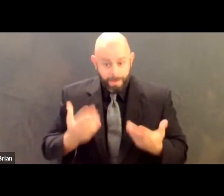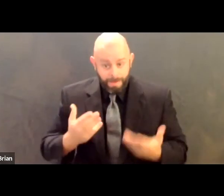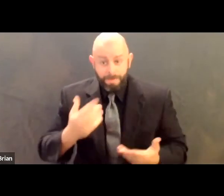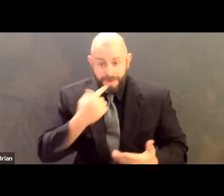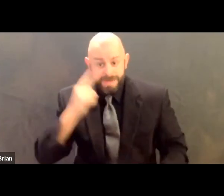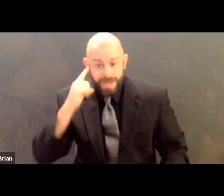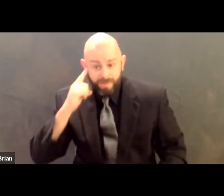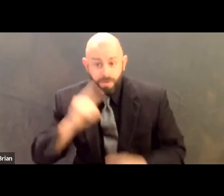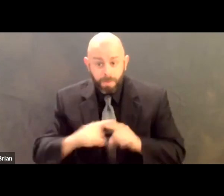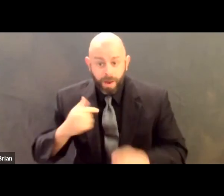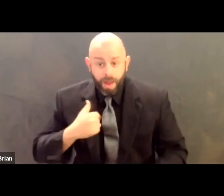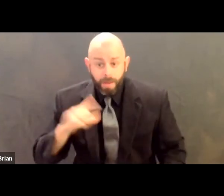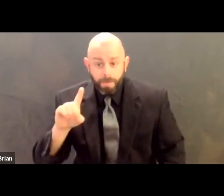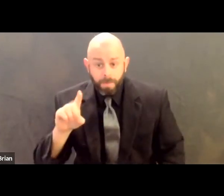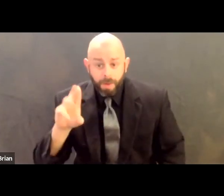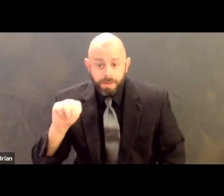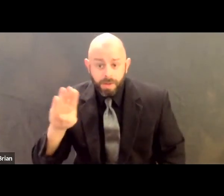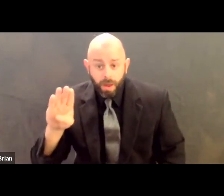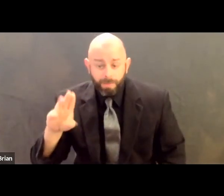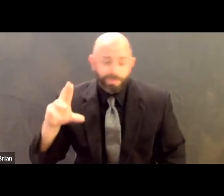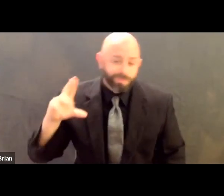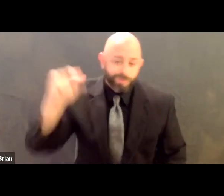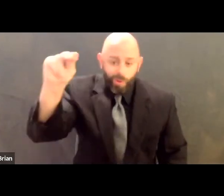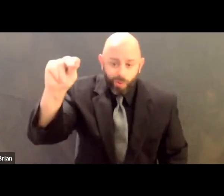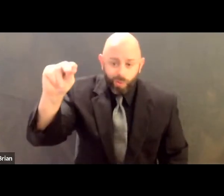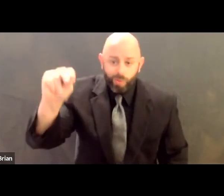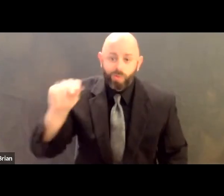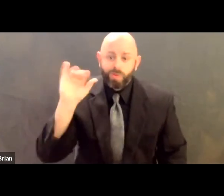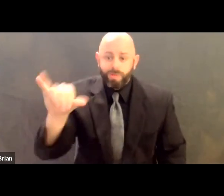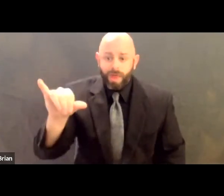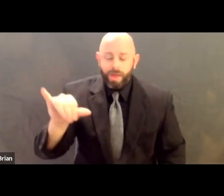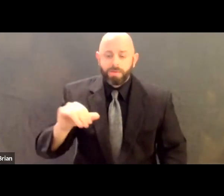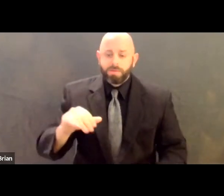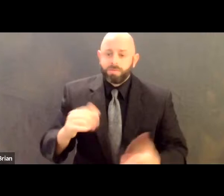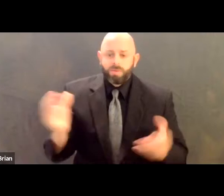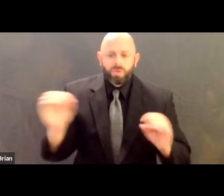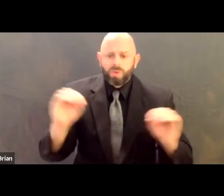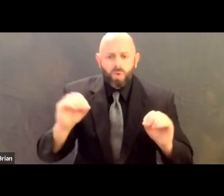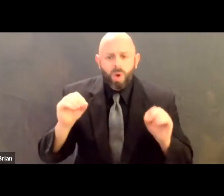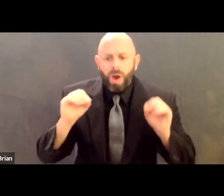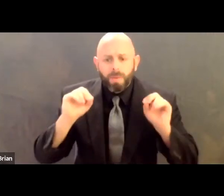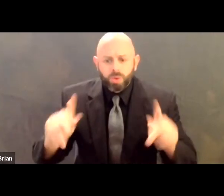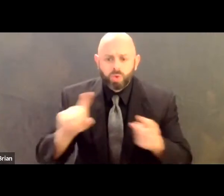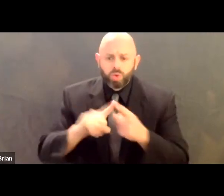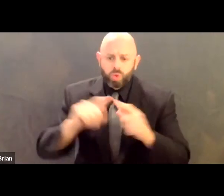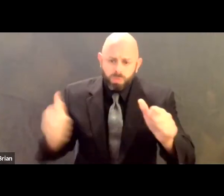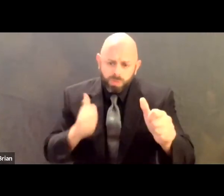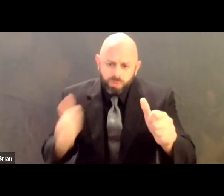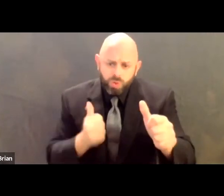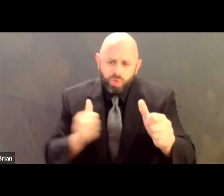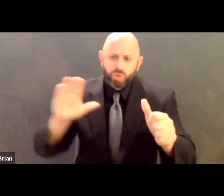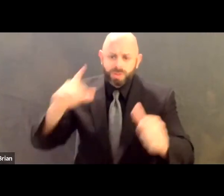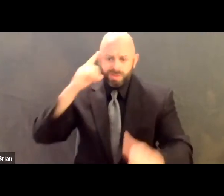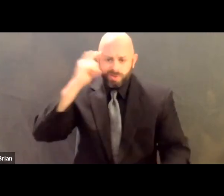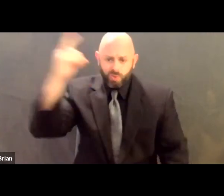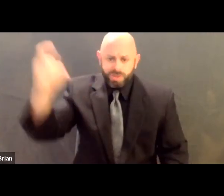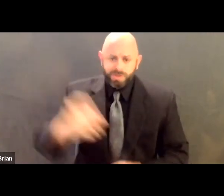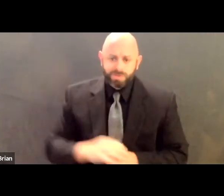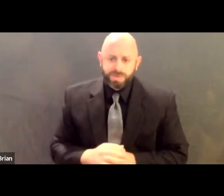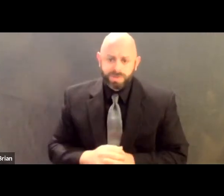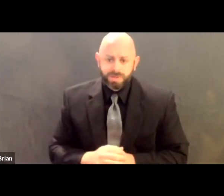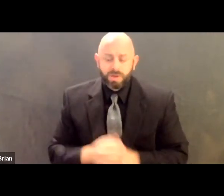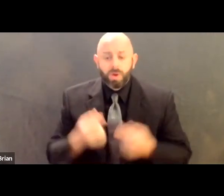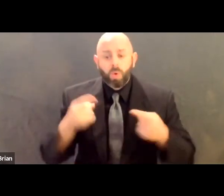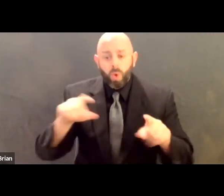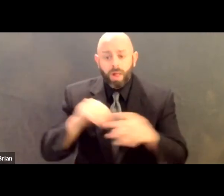then he was not given any opportunity to pursue any of his dreams. When he was in high school